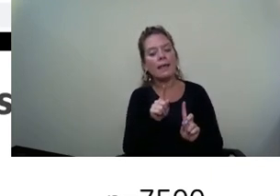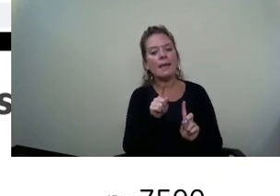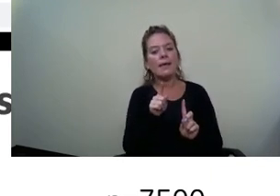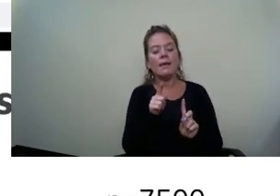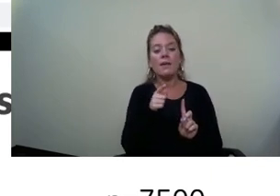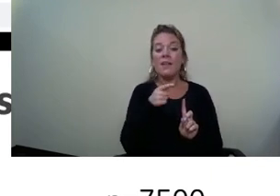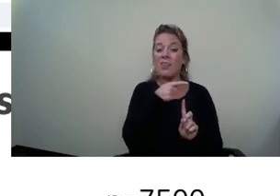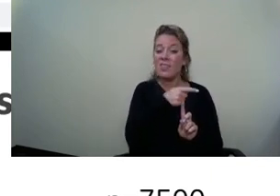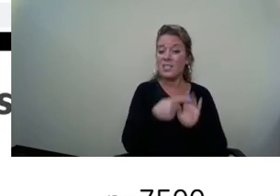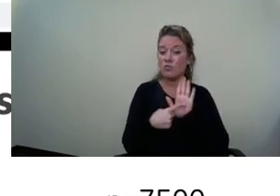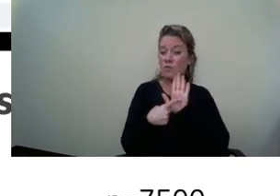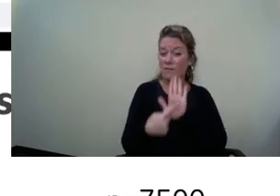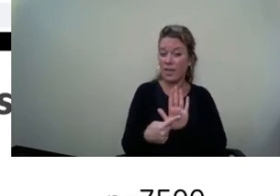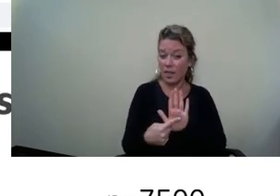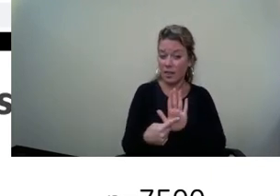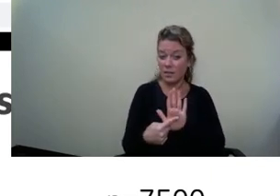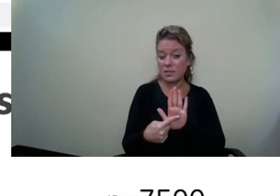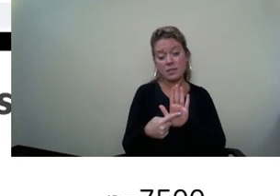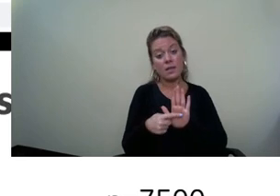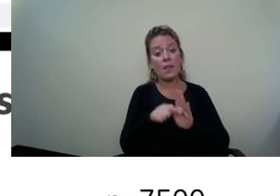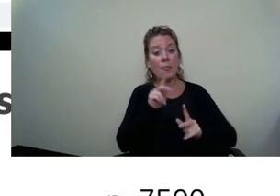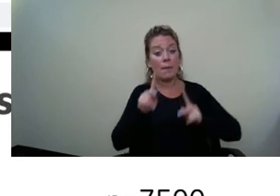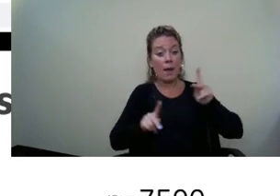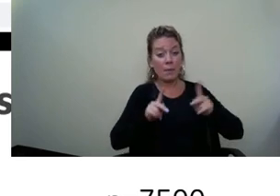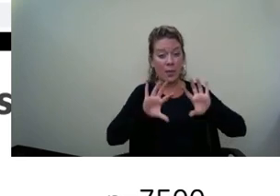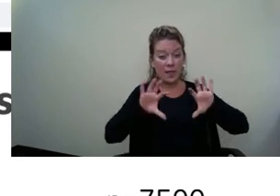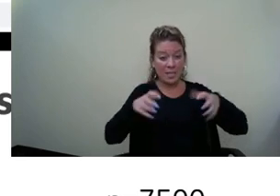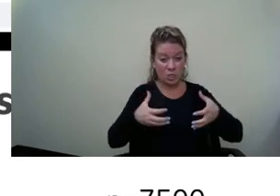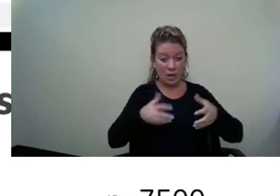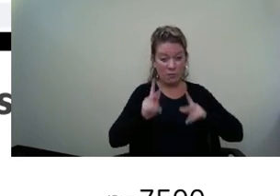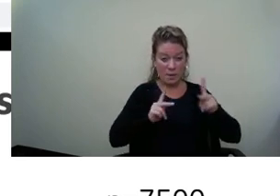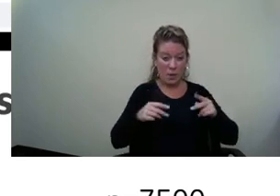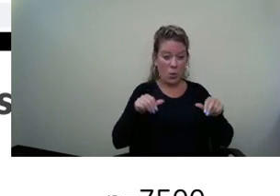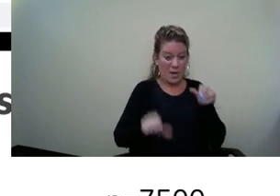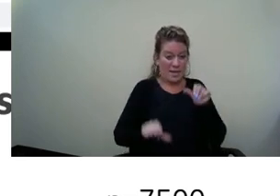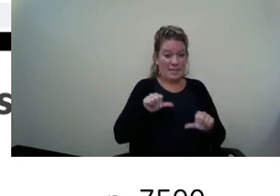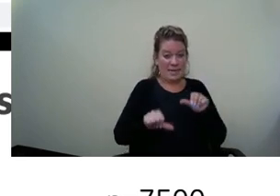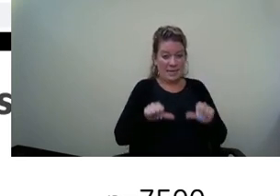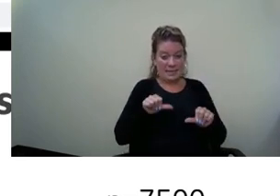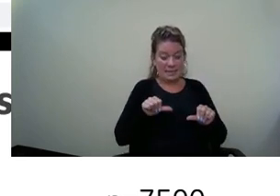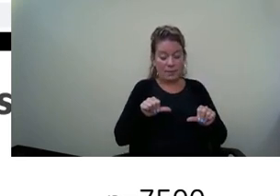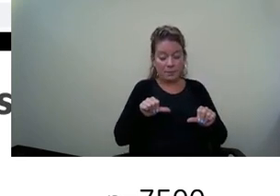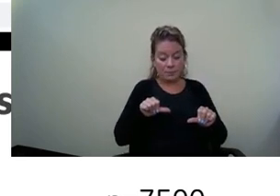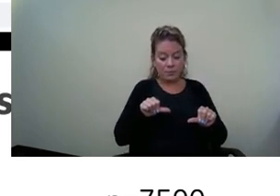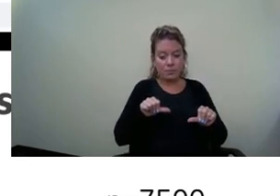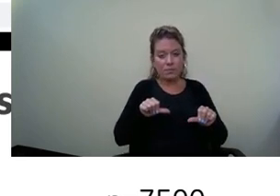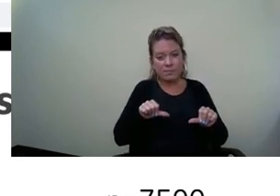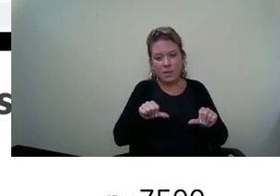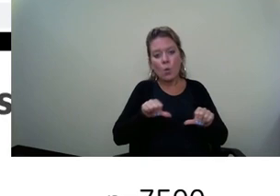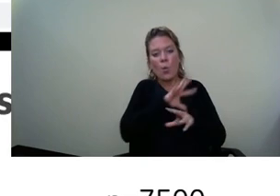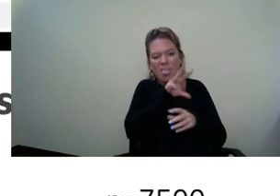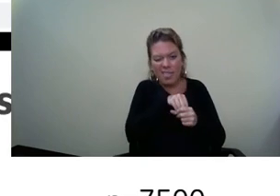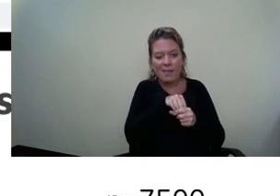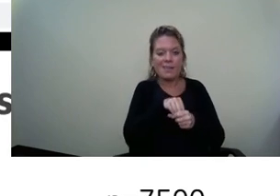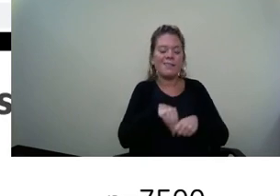this reveals that the population of vaccine hesitant people among the racial and ethnic groups